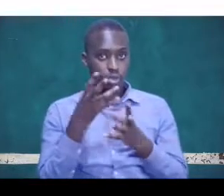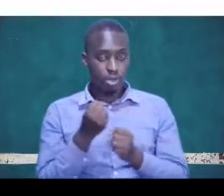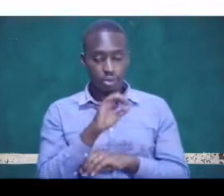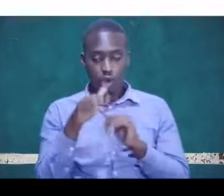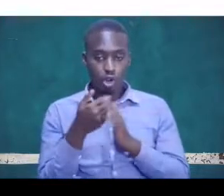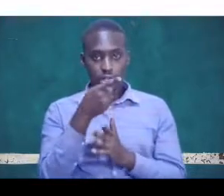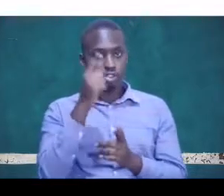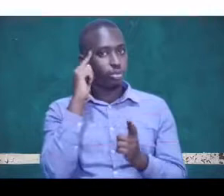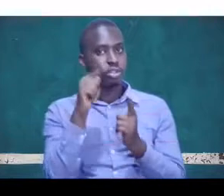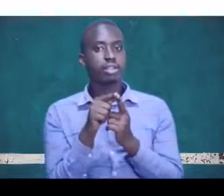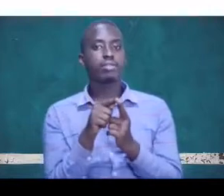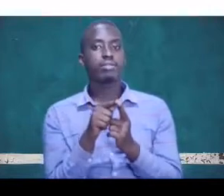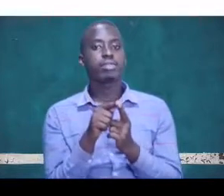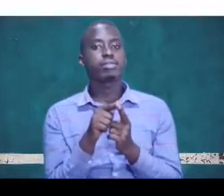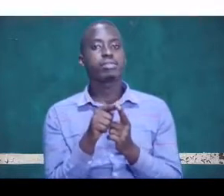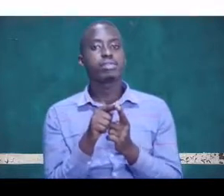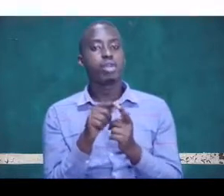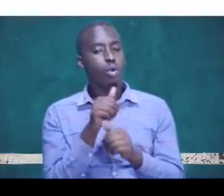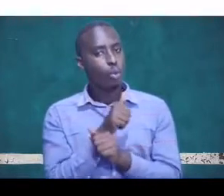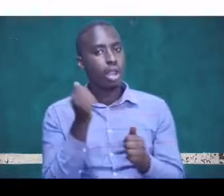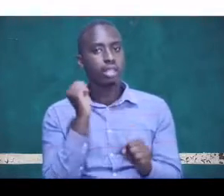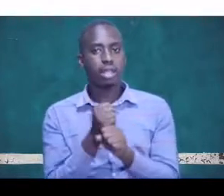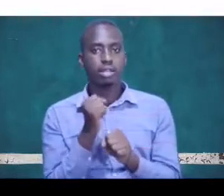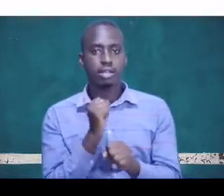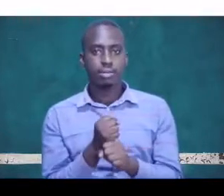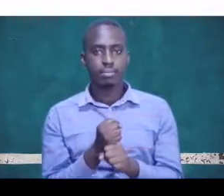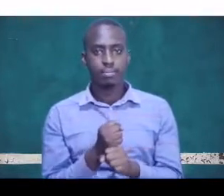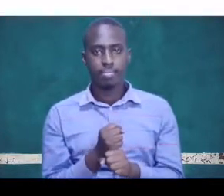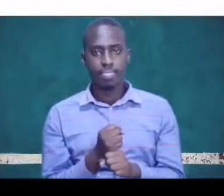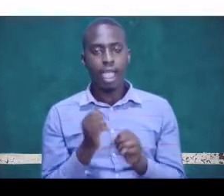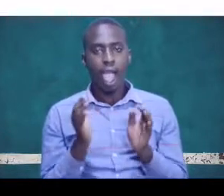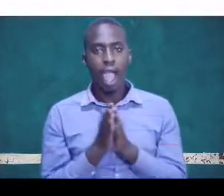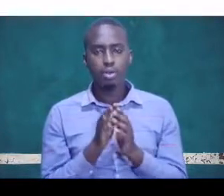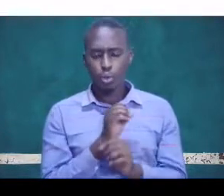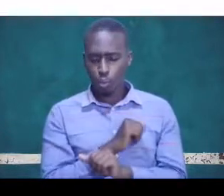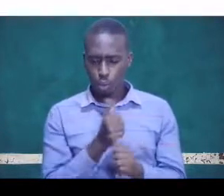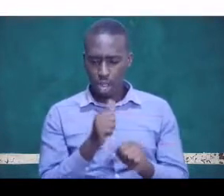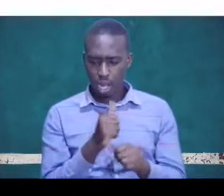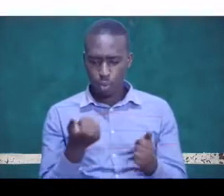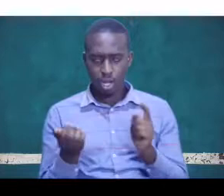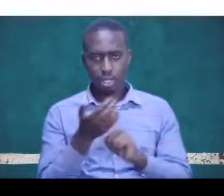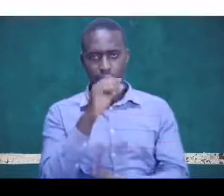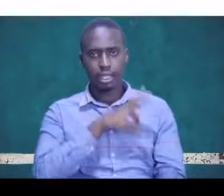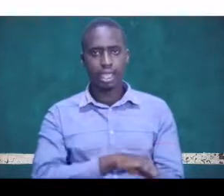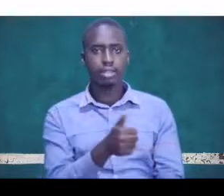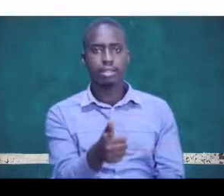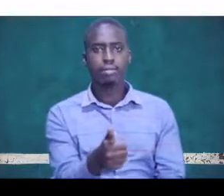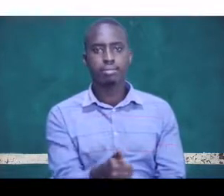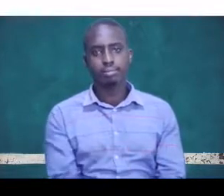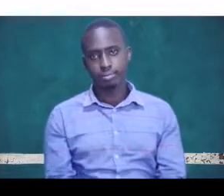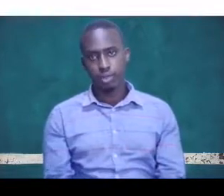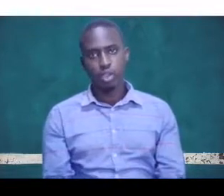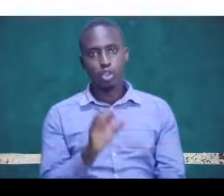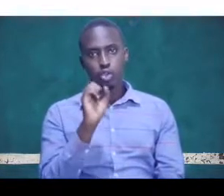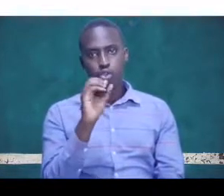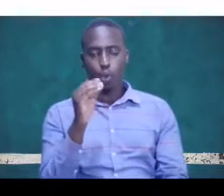these objectives well done and well gained. So